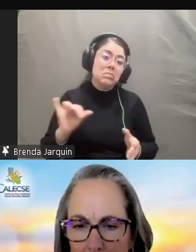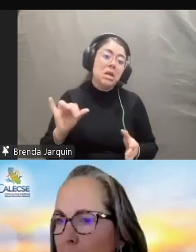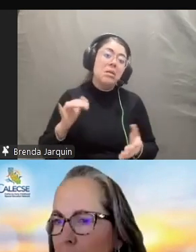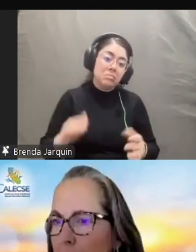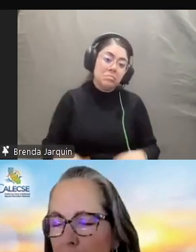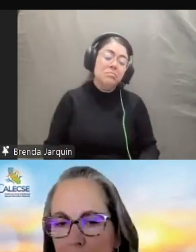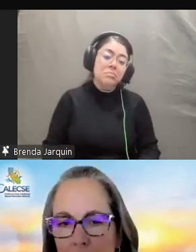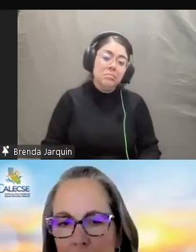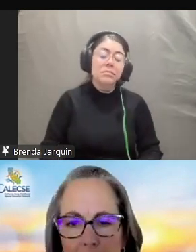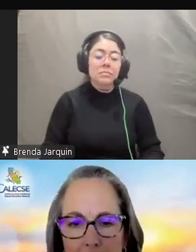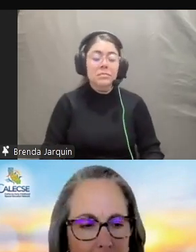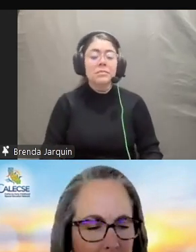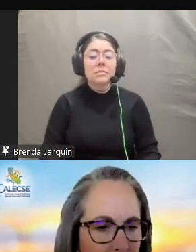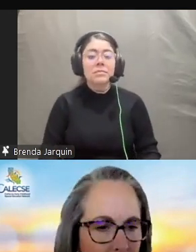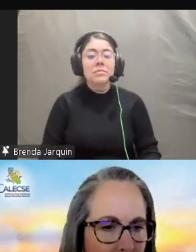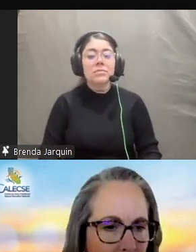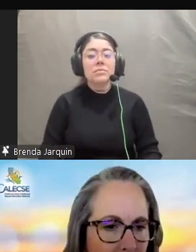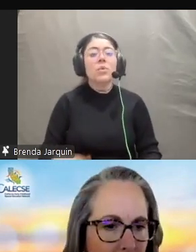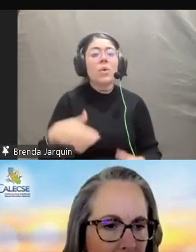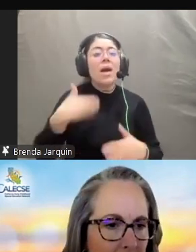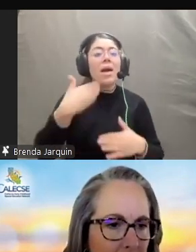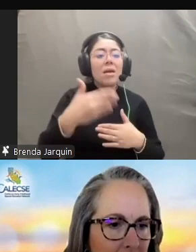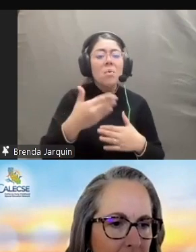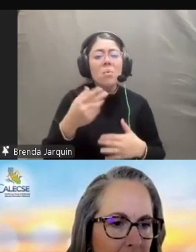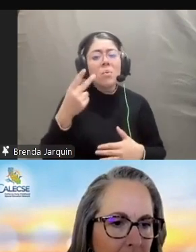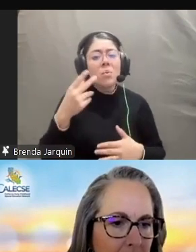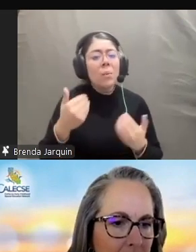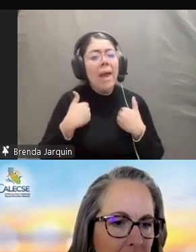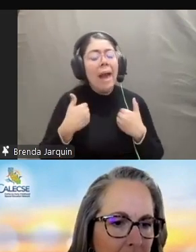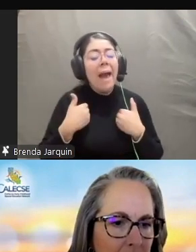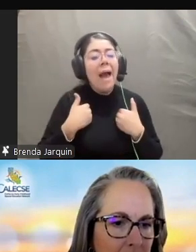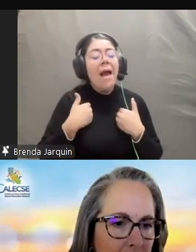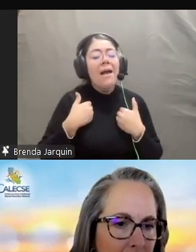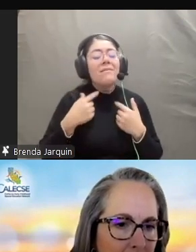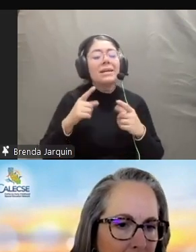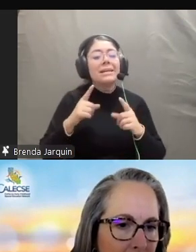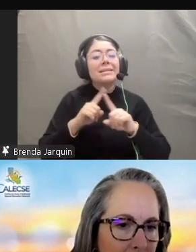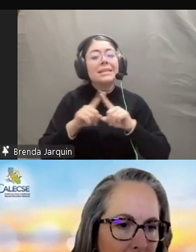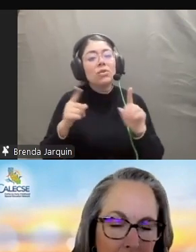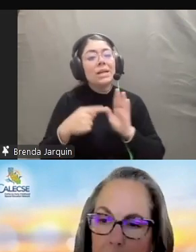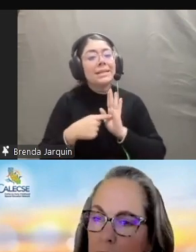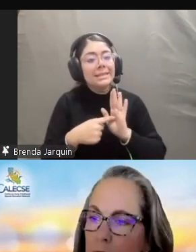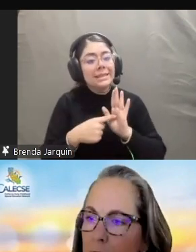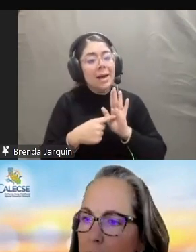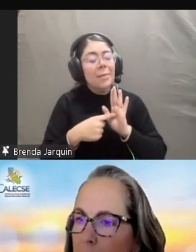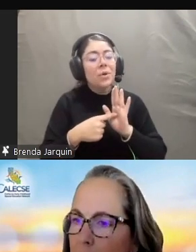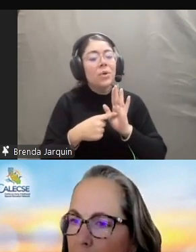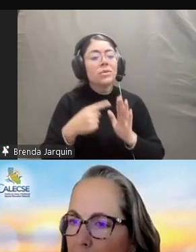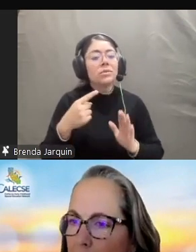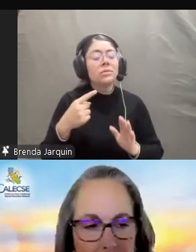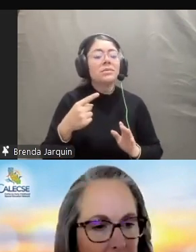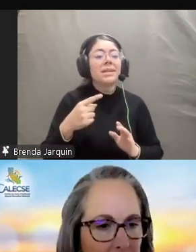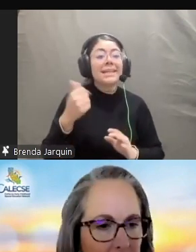Sample notice of transition conference and resources for 10 best practices.